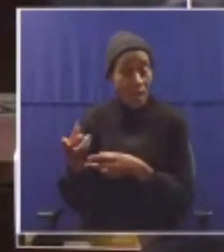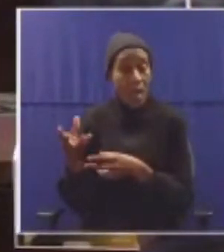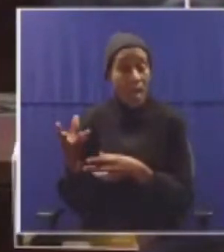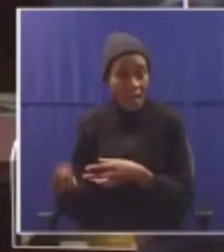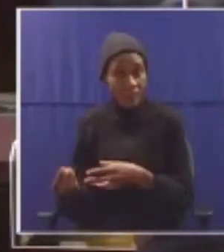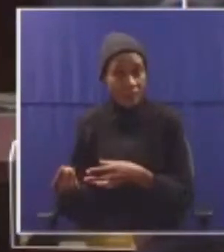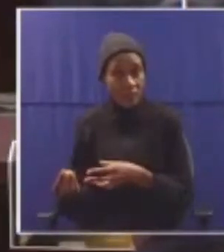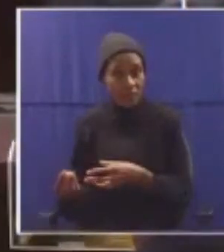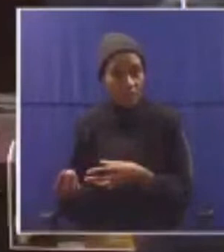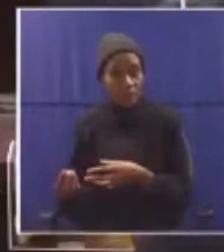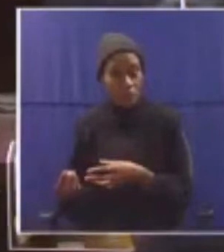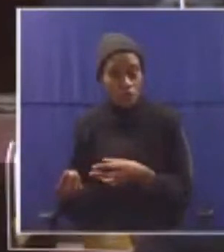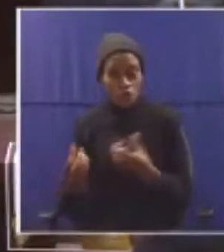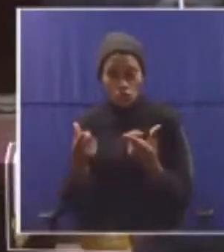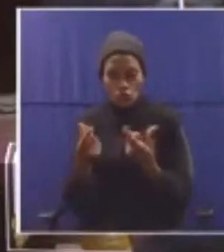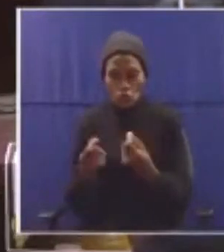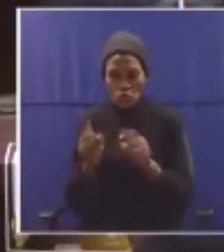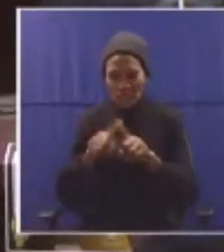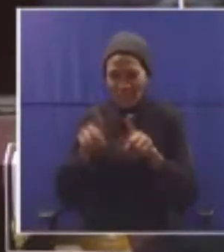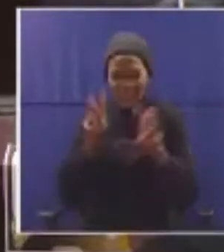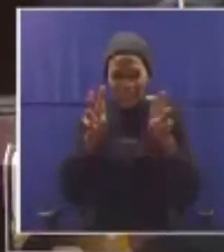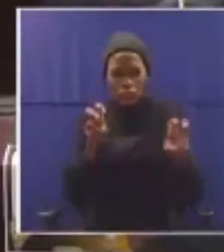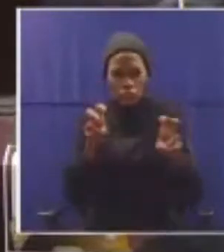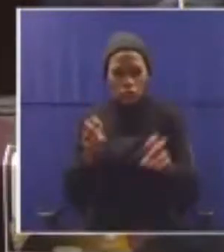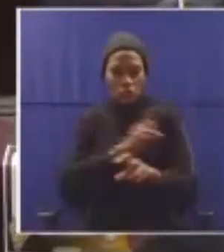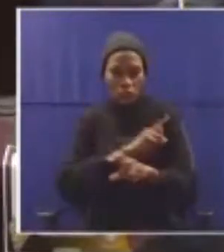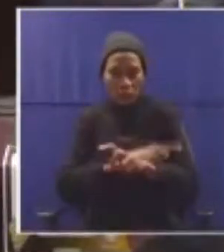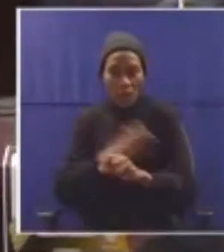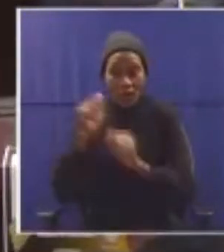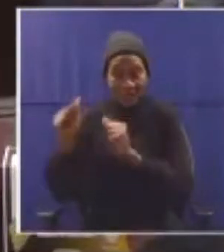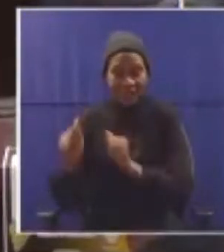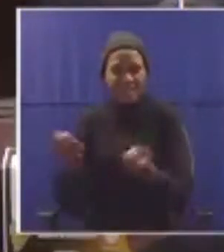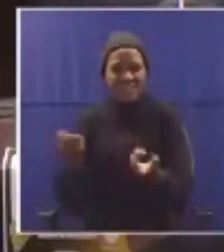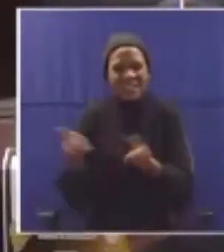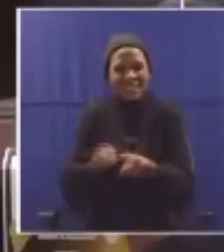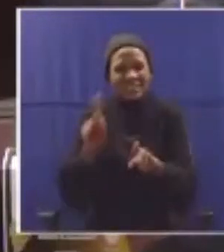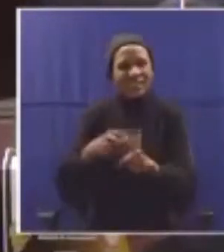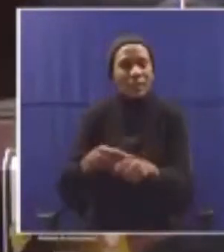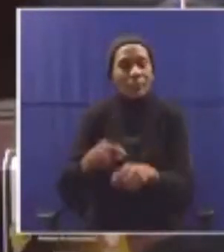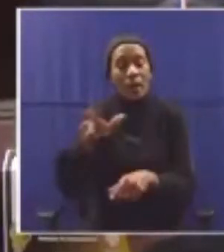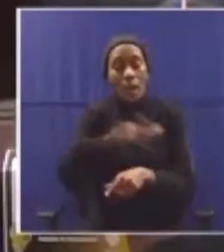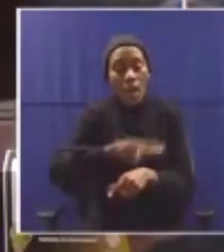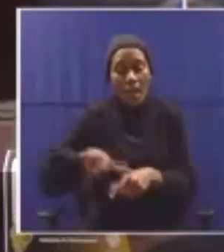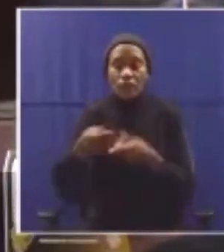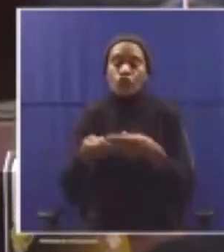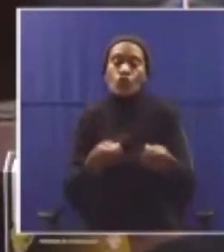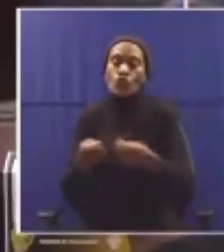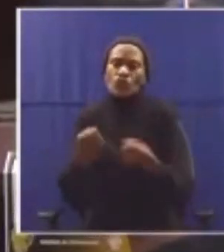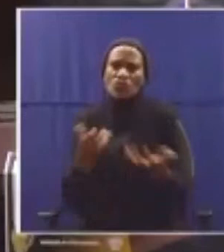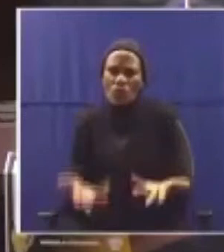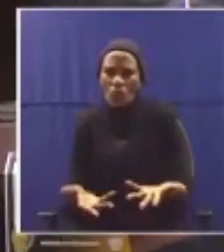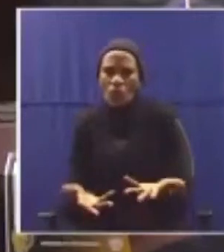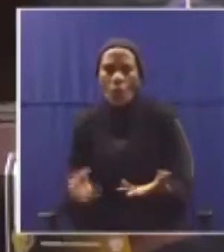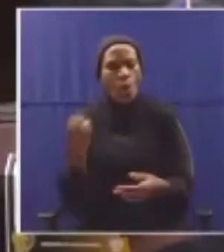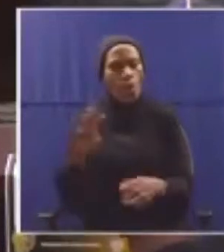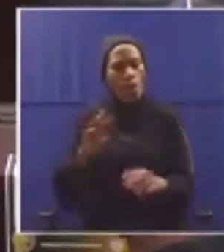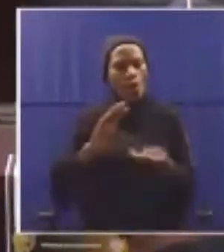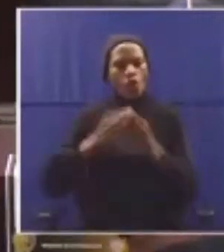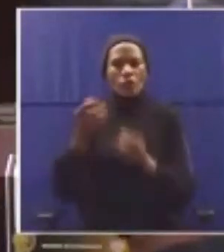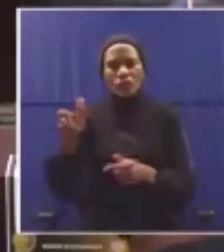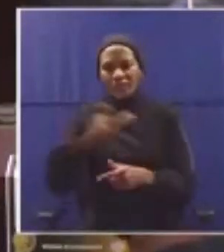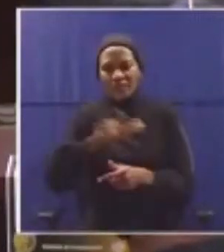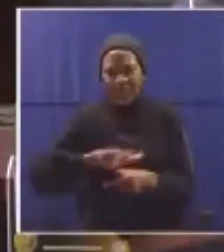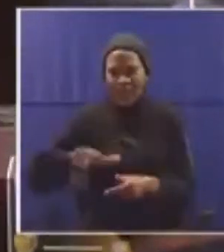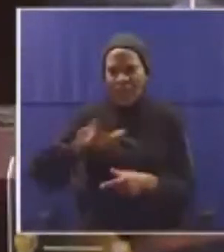wide range of social issues, including control over land and the powers to make deal over community land by